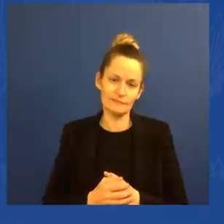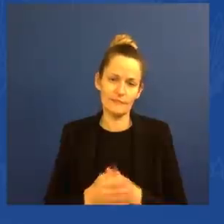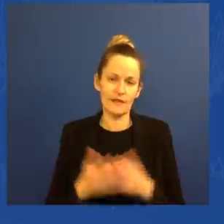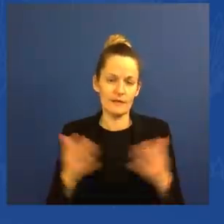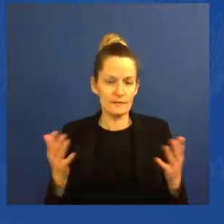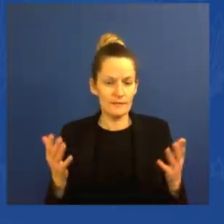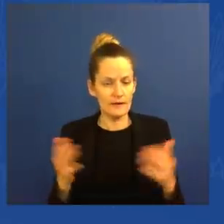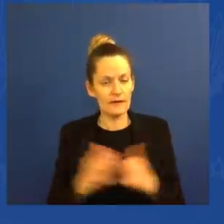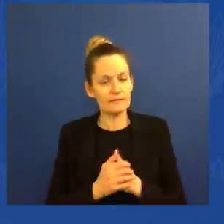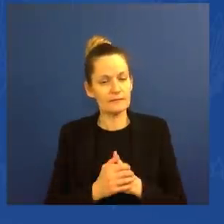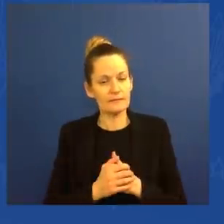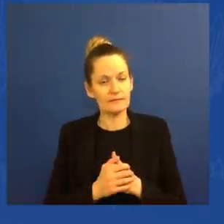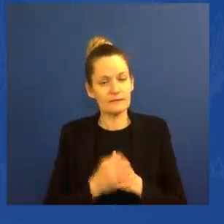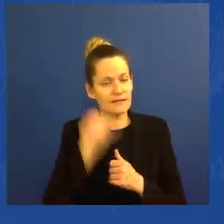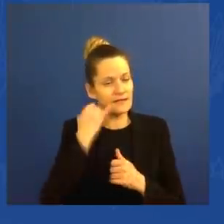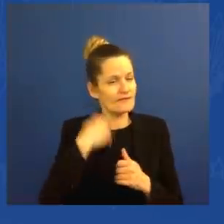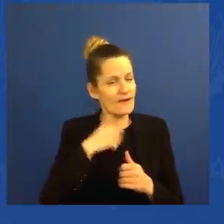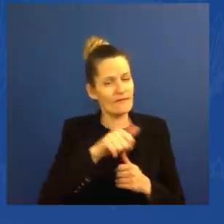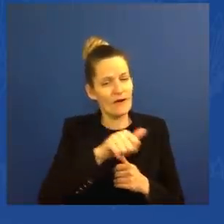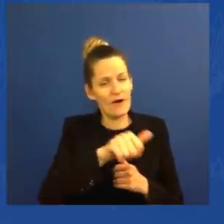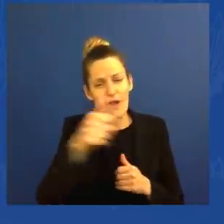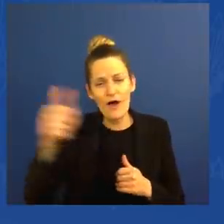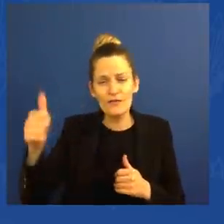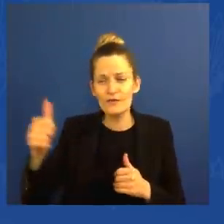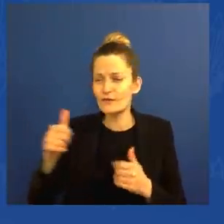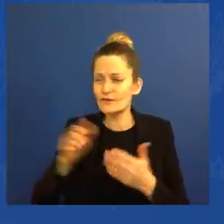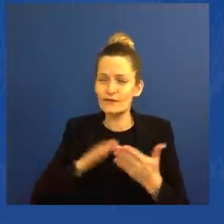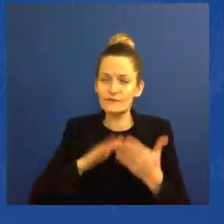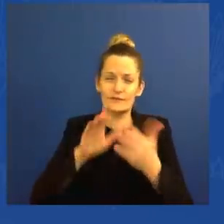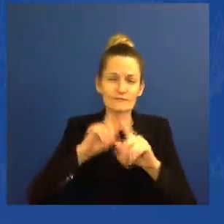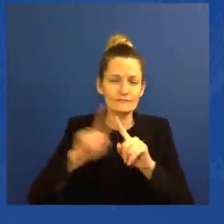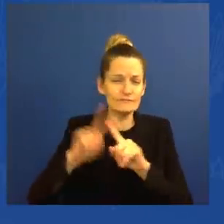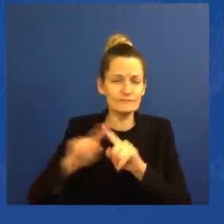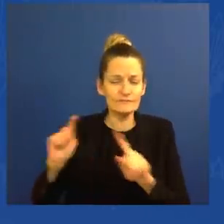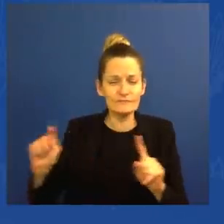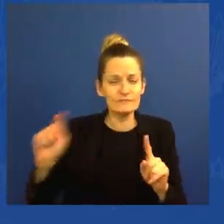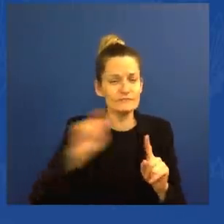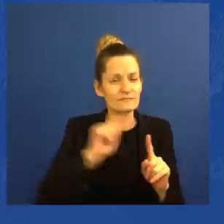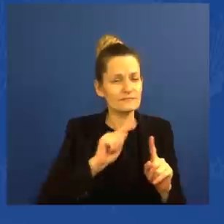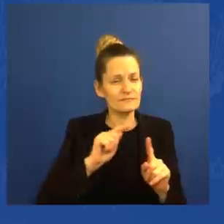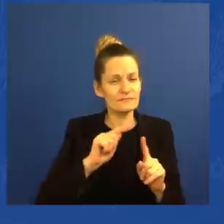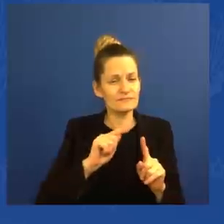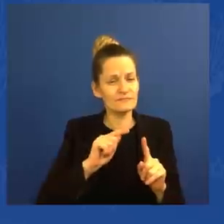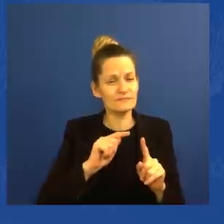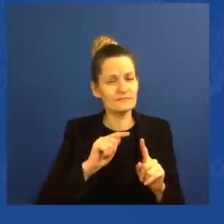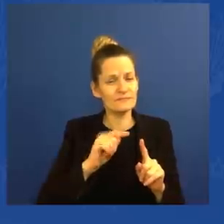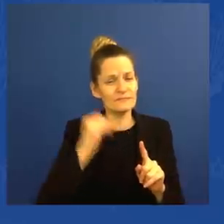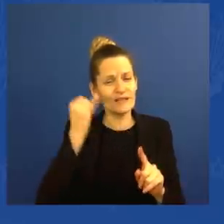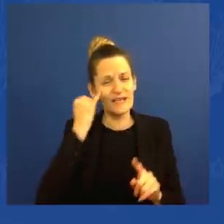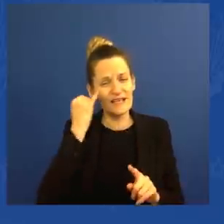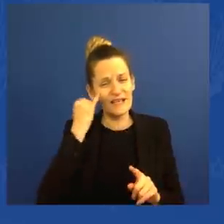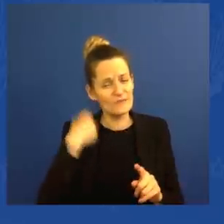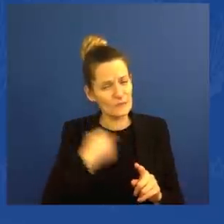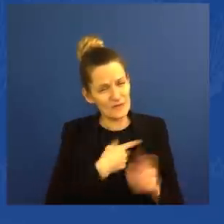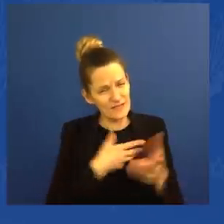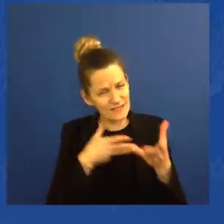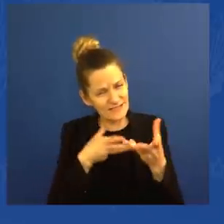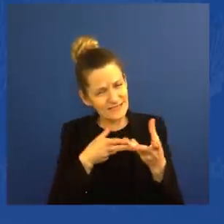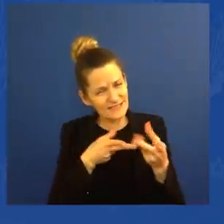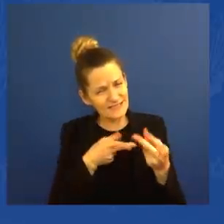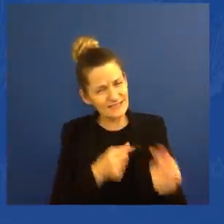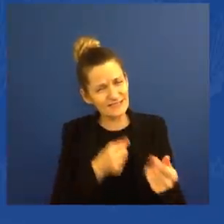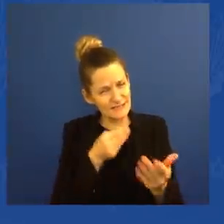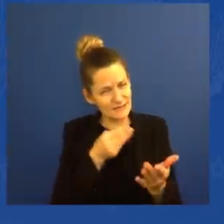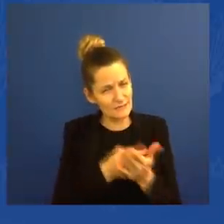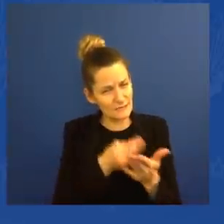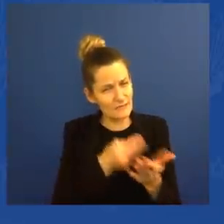costs a lot more money if you have to pay $5 at the pump for a gallon of gasoline. And it affects families big time, or to heat